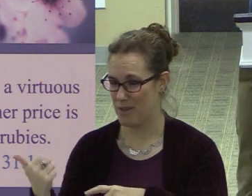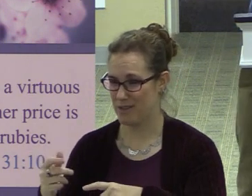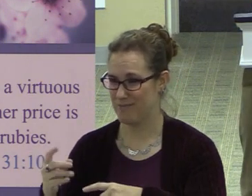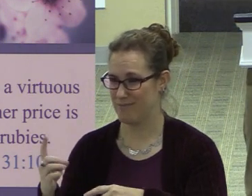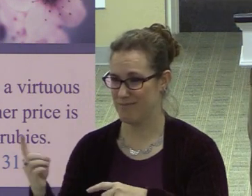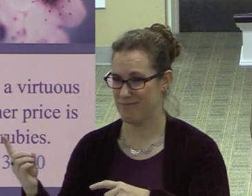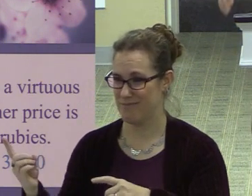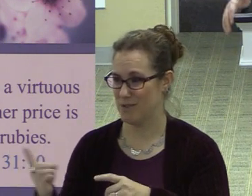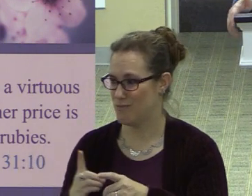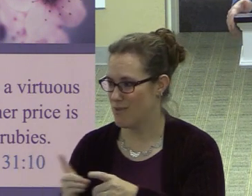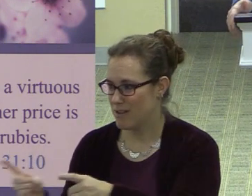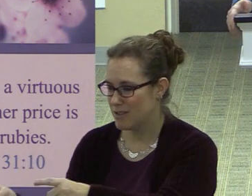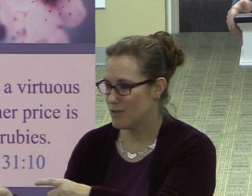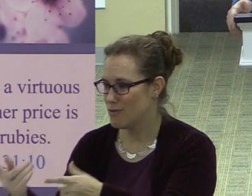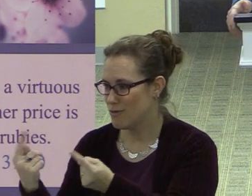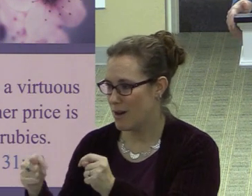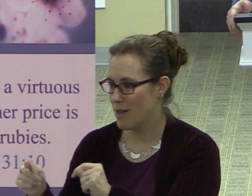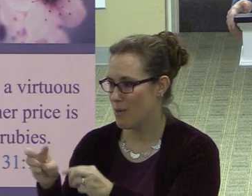world back in.